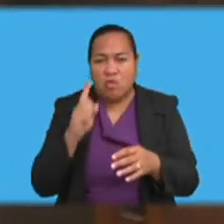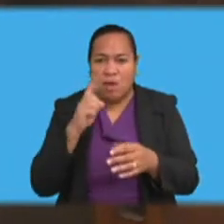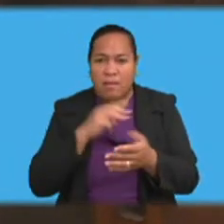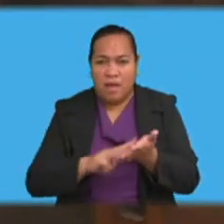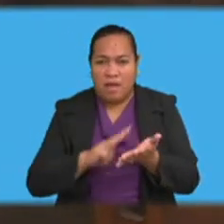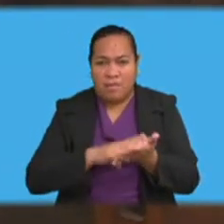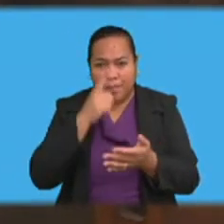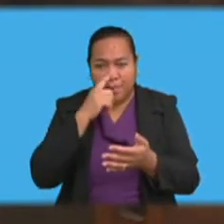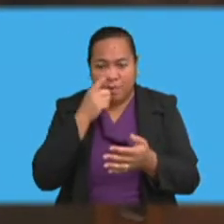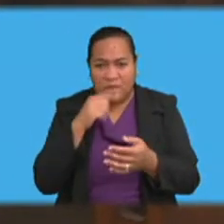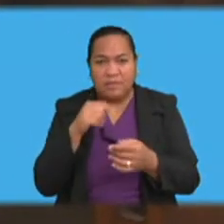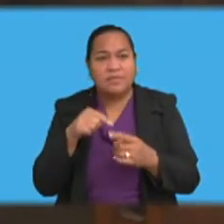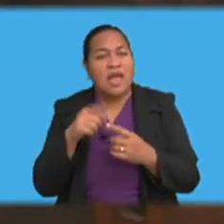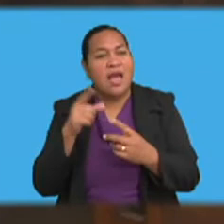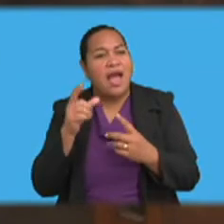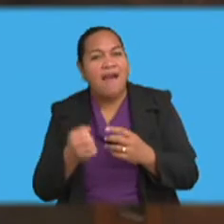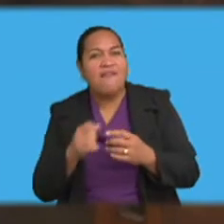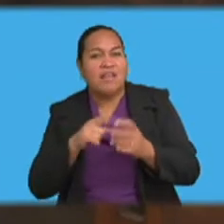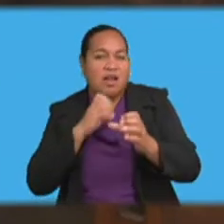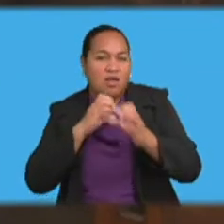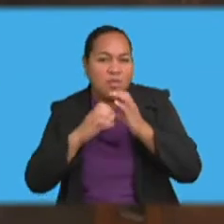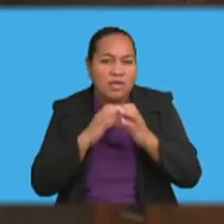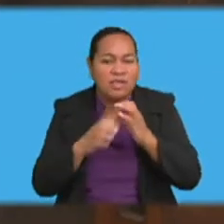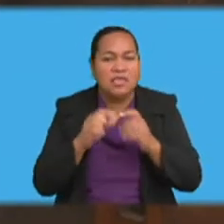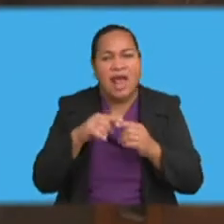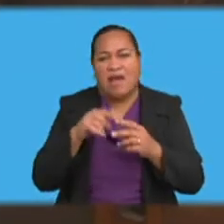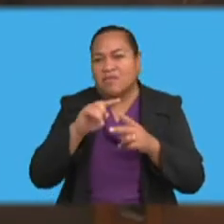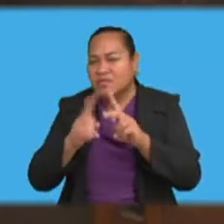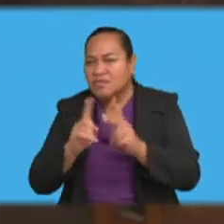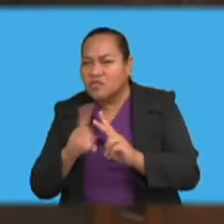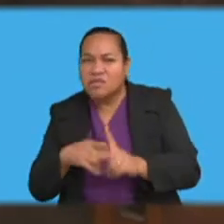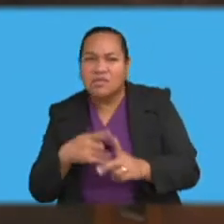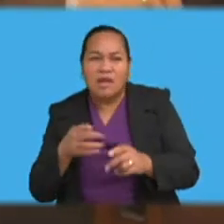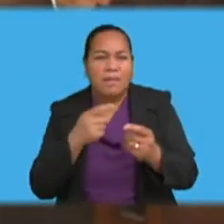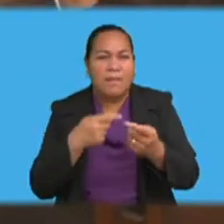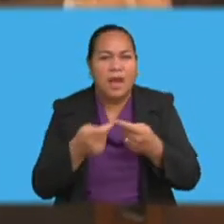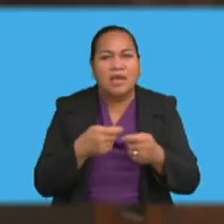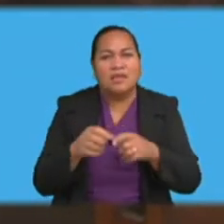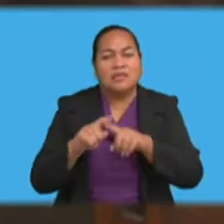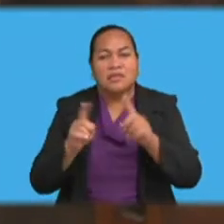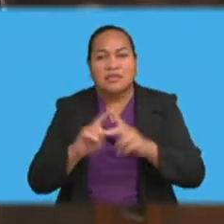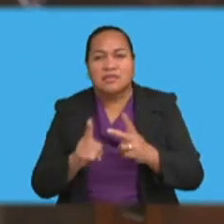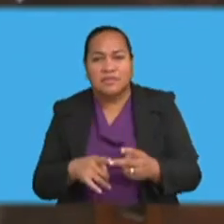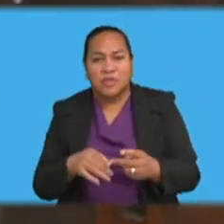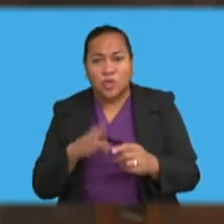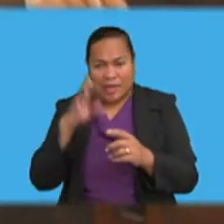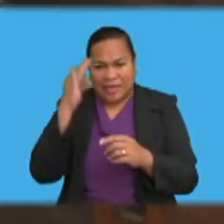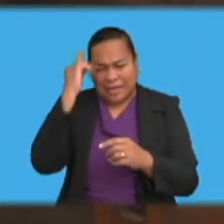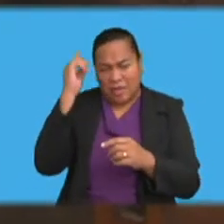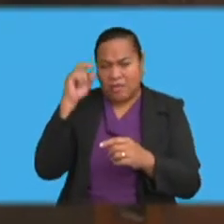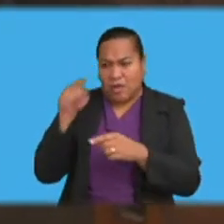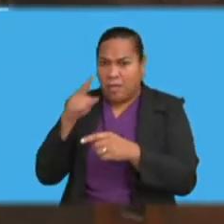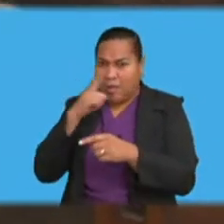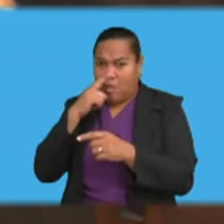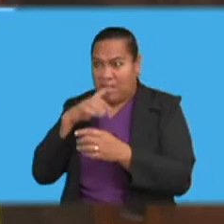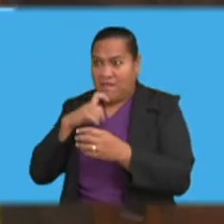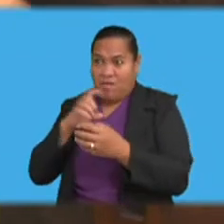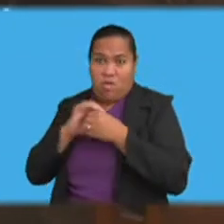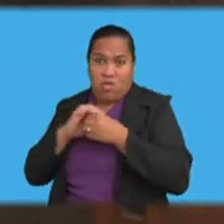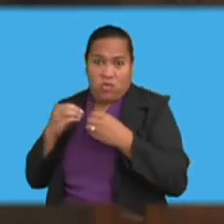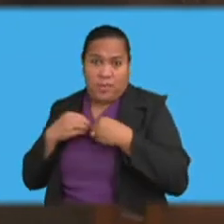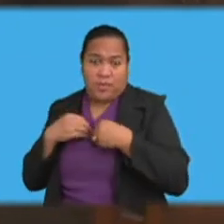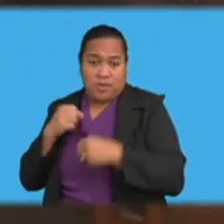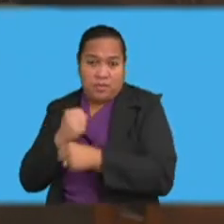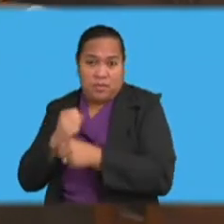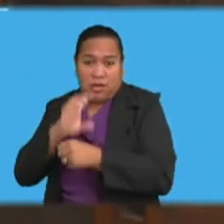comprise of telecommunication companies, hardware companies, retailers and supermarkets. Imagine a scenario where a pay TV operator backed by its